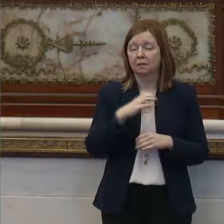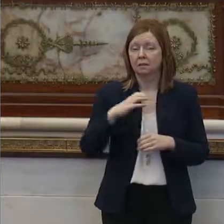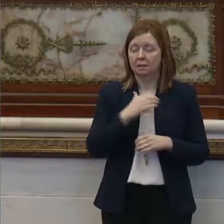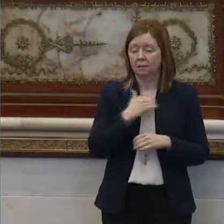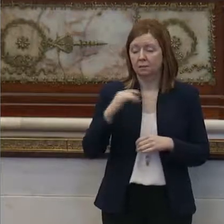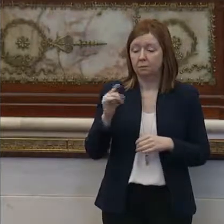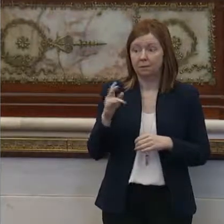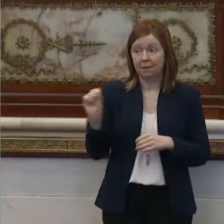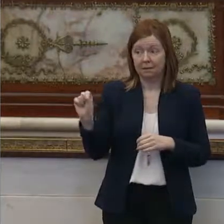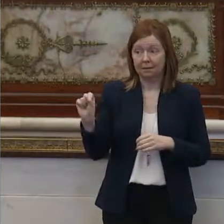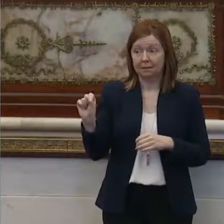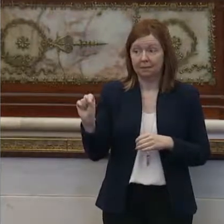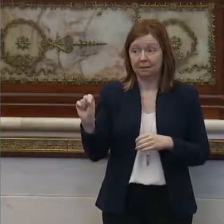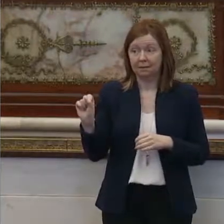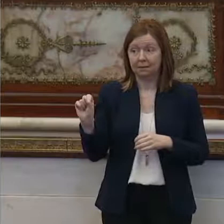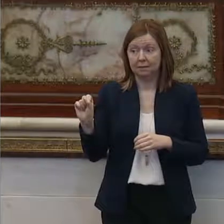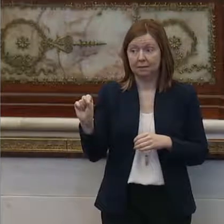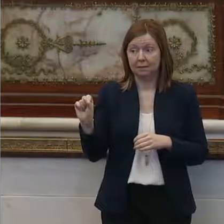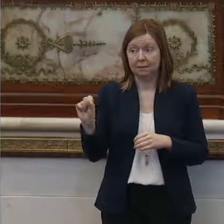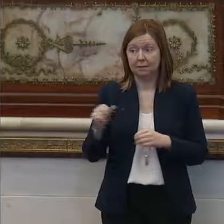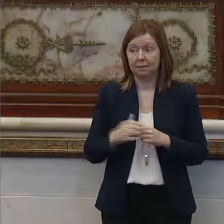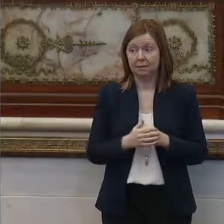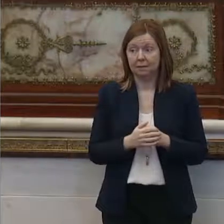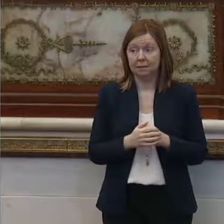Councilmember Thomas,